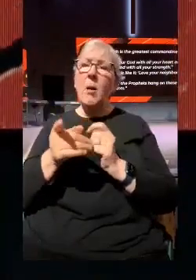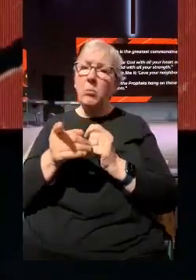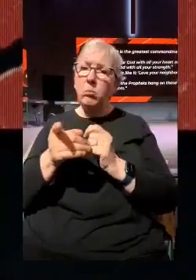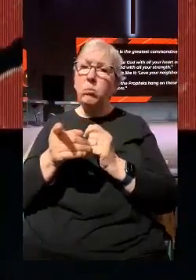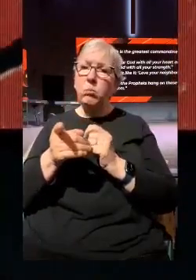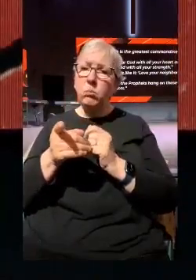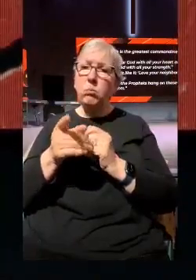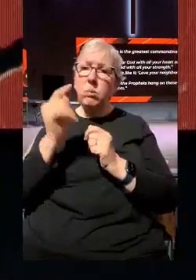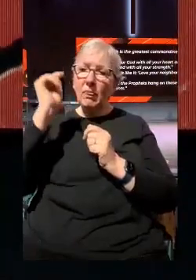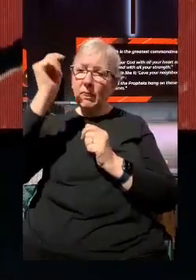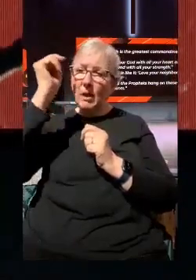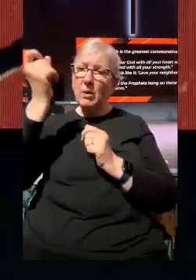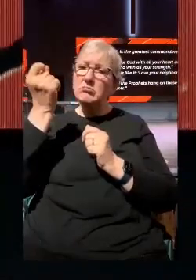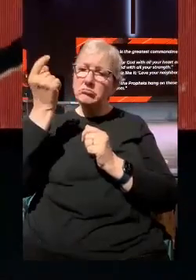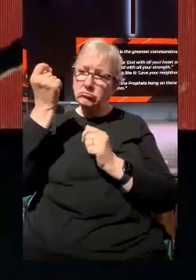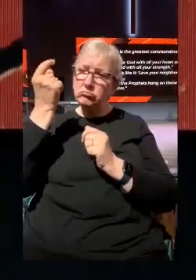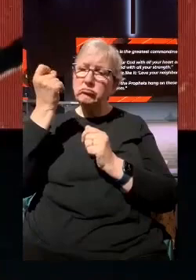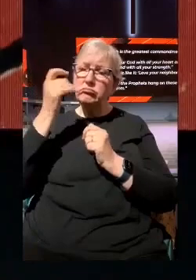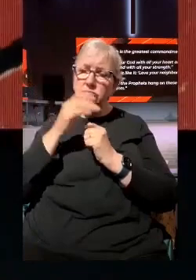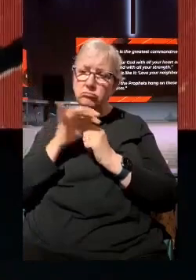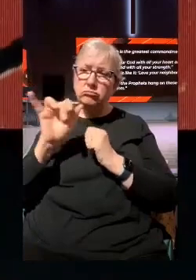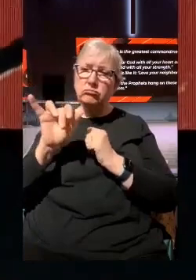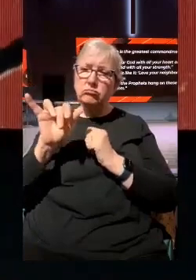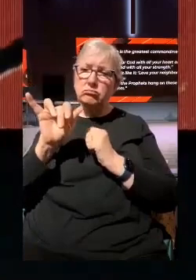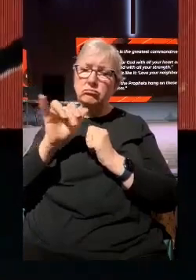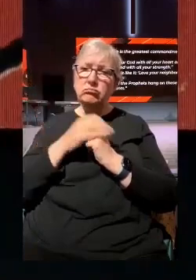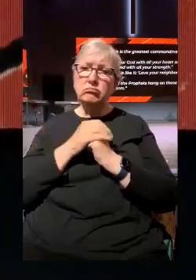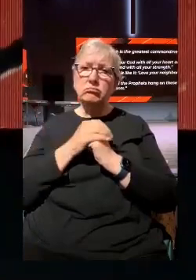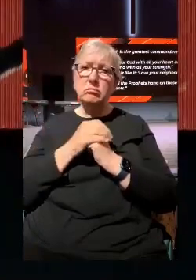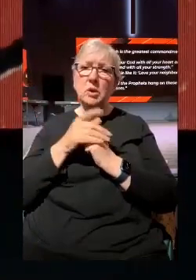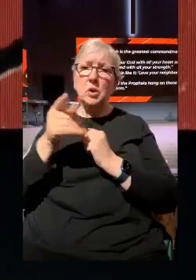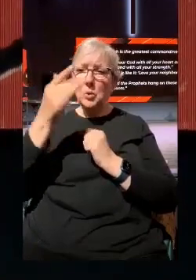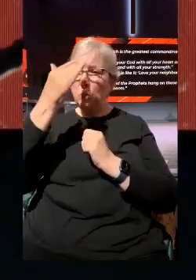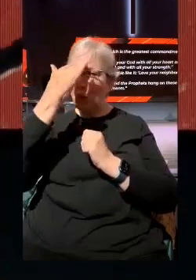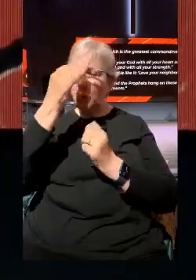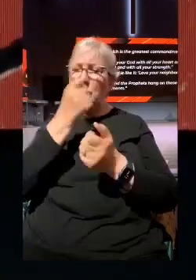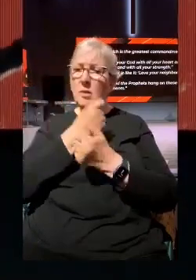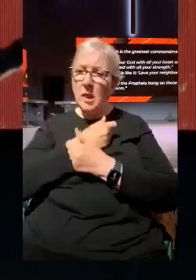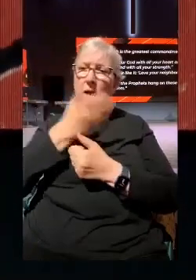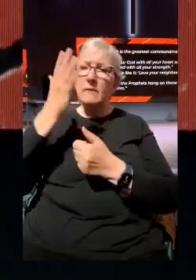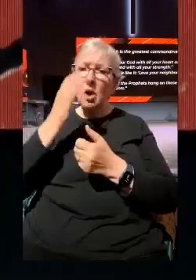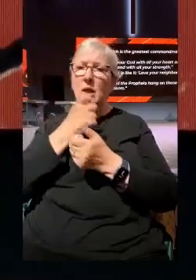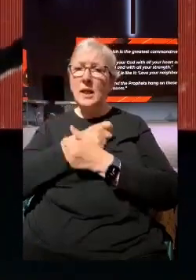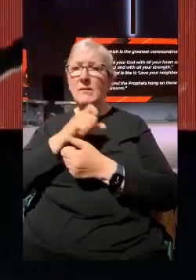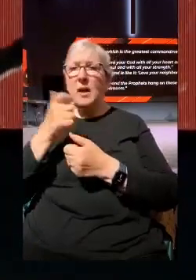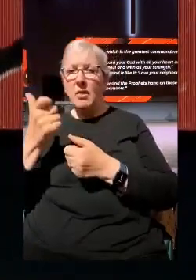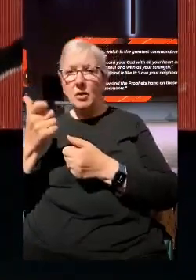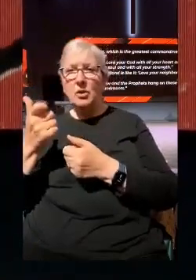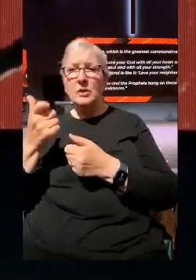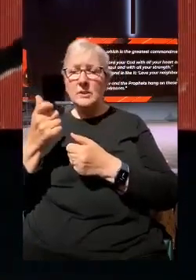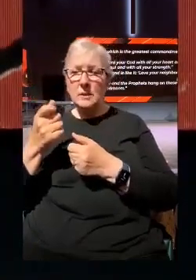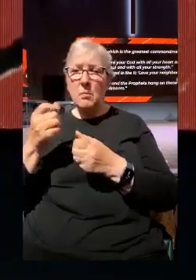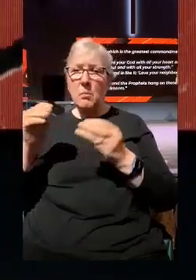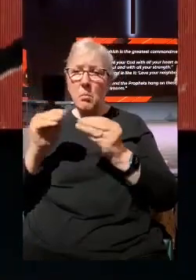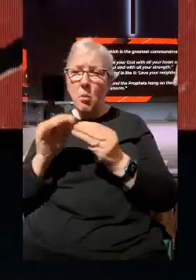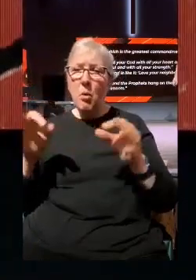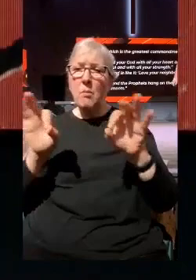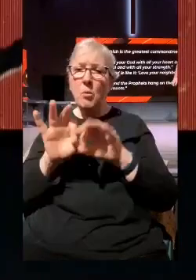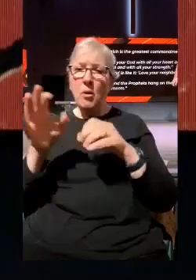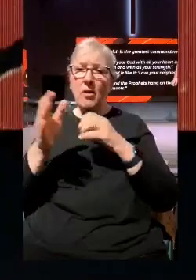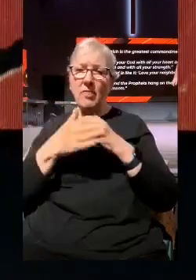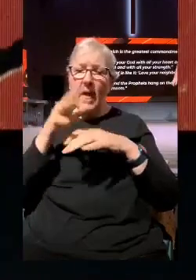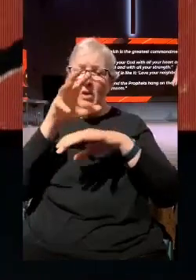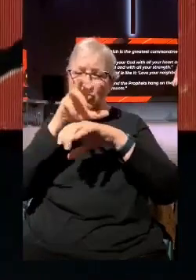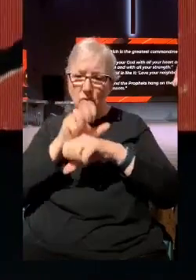kind of get it. You know that to love God and love others trumps rituals and tradition of